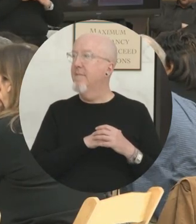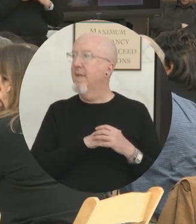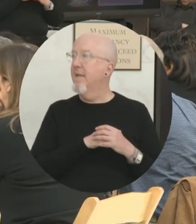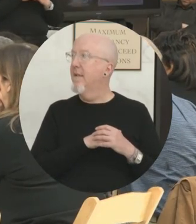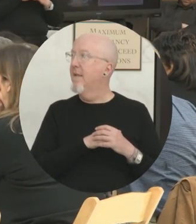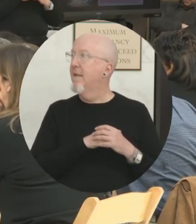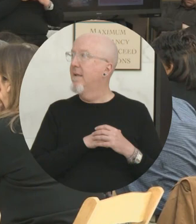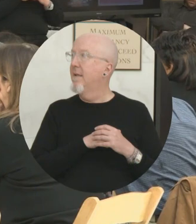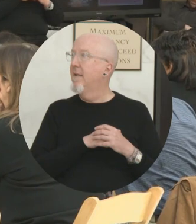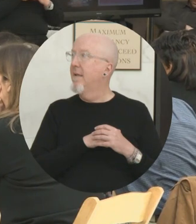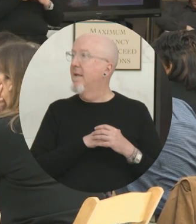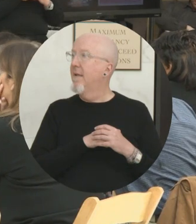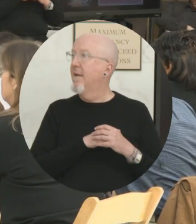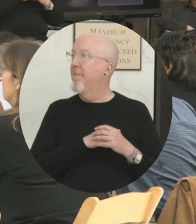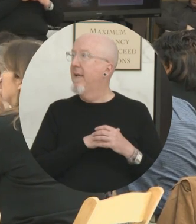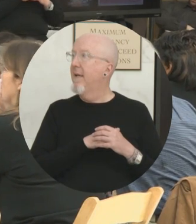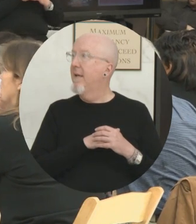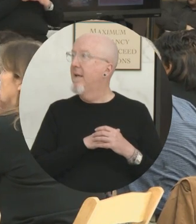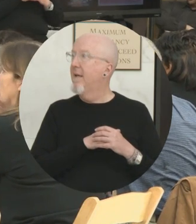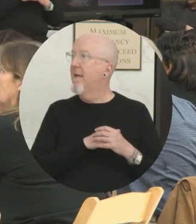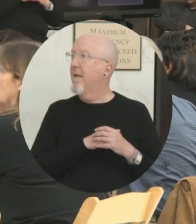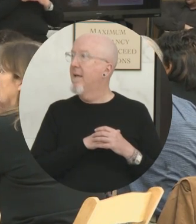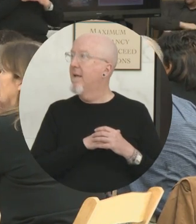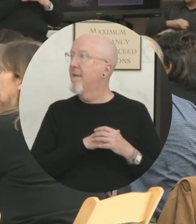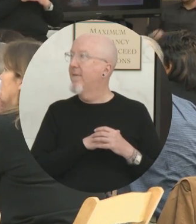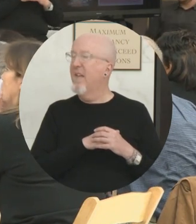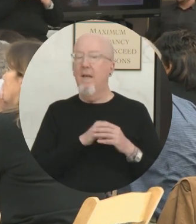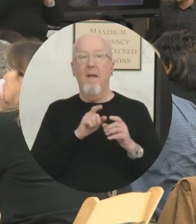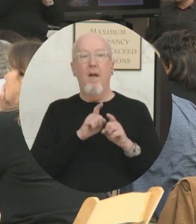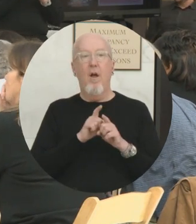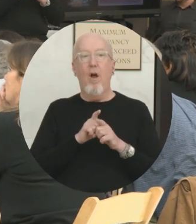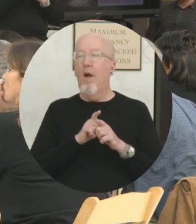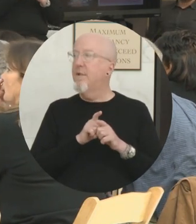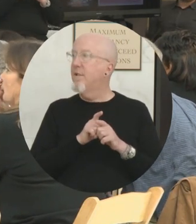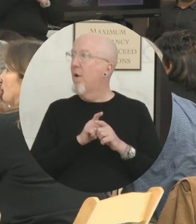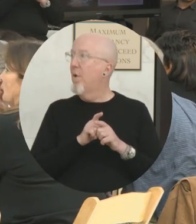While you go there, Trey, I wanted to just kind of end that.